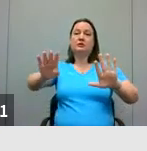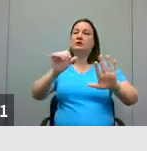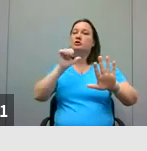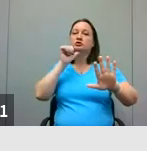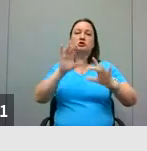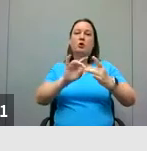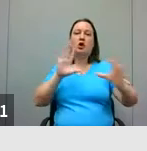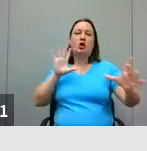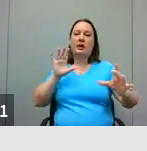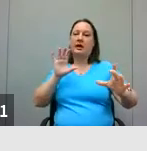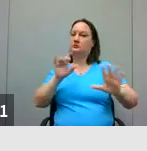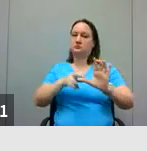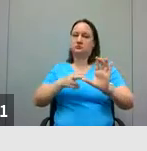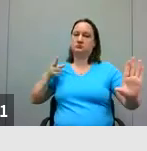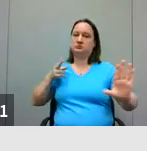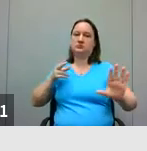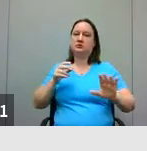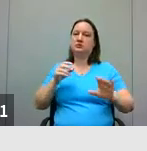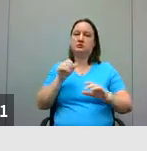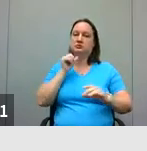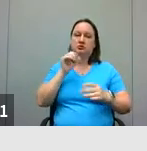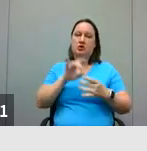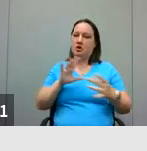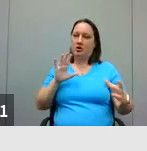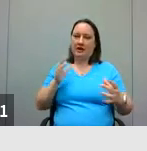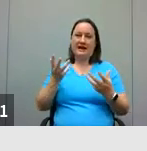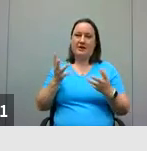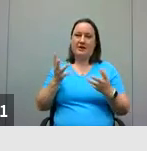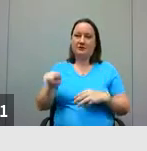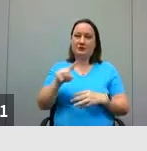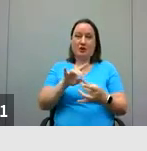log out. I don't want you to log out and then us lose you forever.